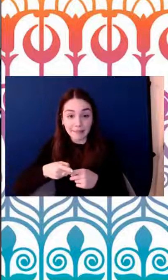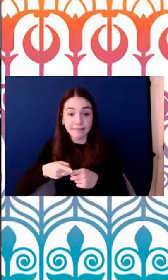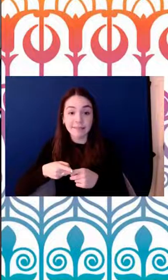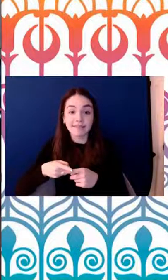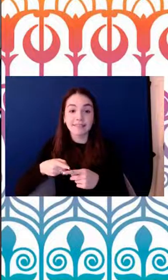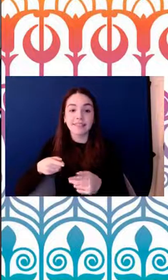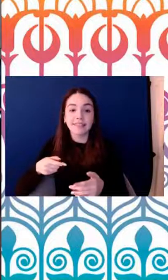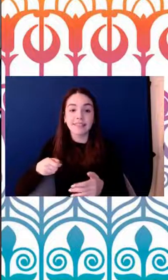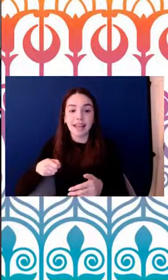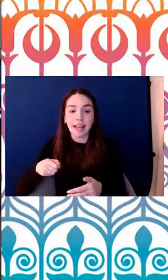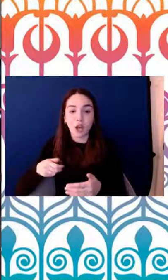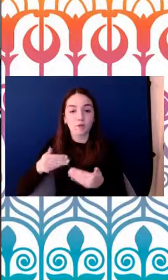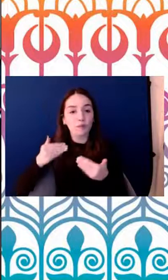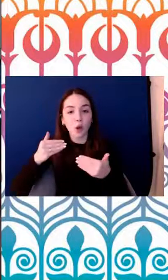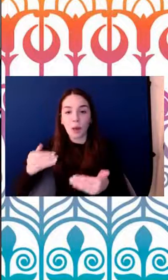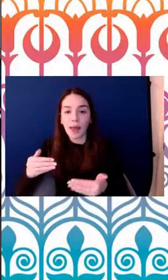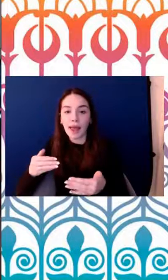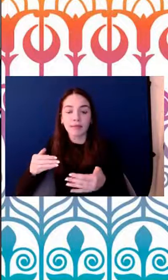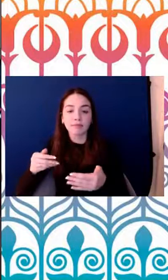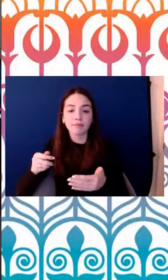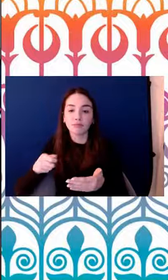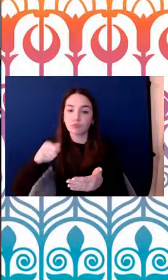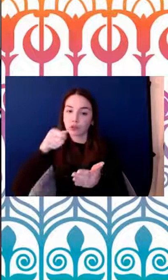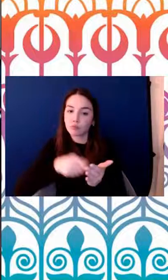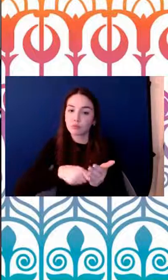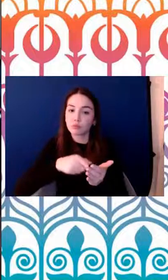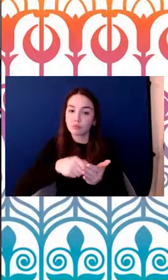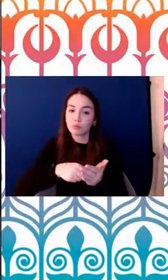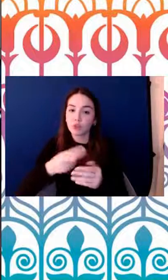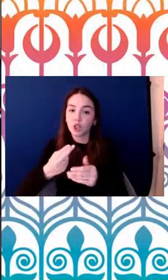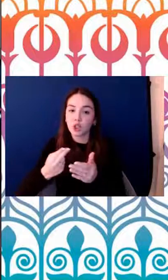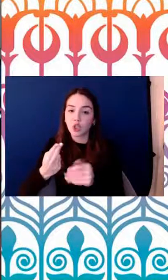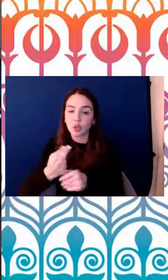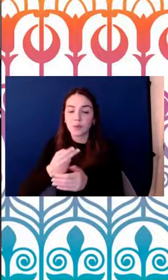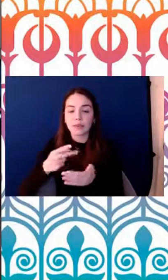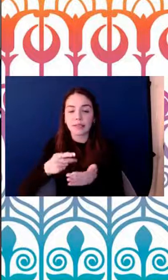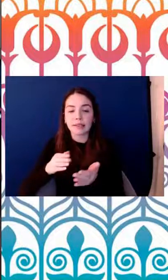way, and go ahead and you cut it with your butter knife.